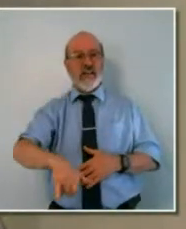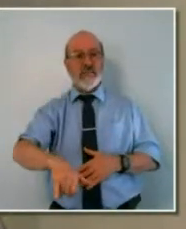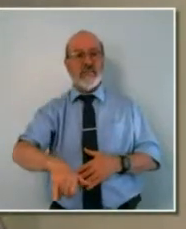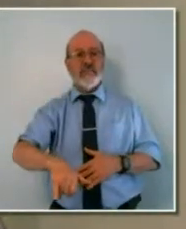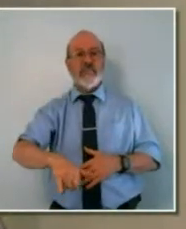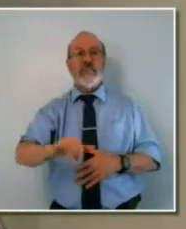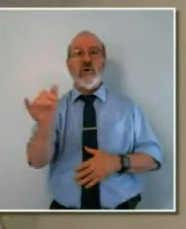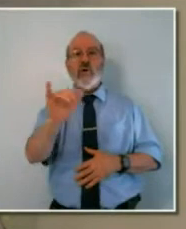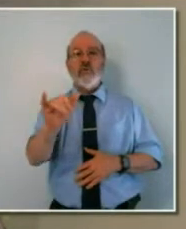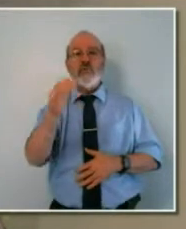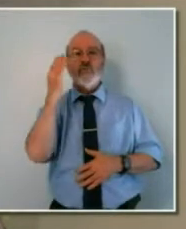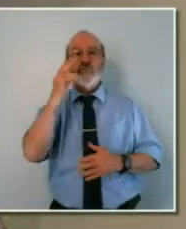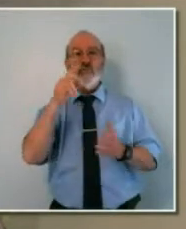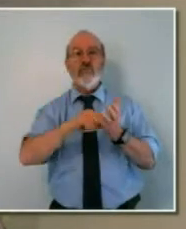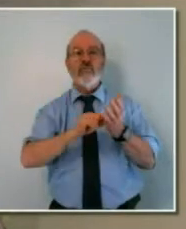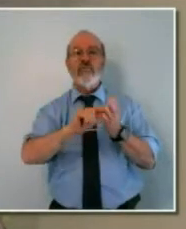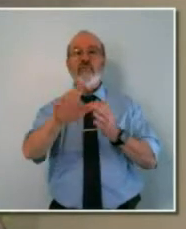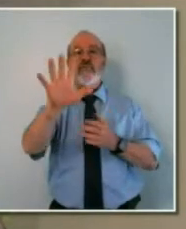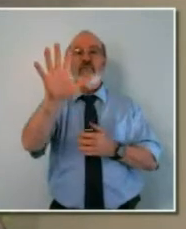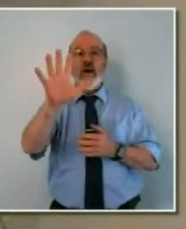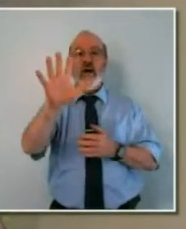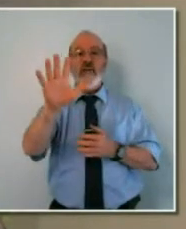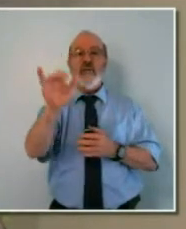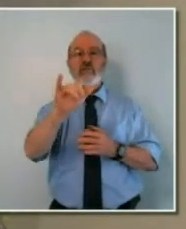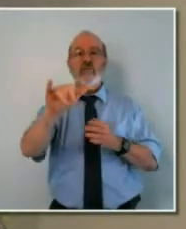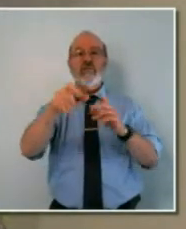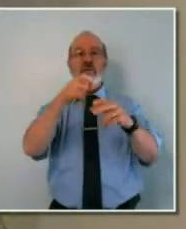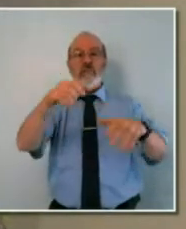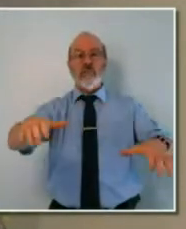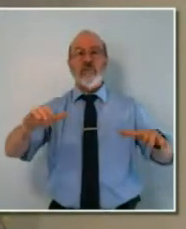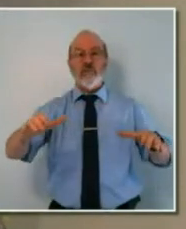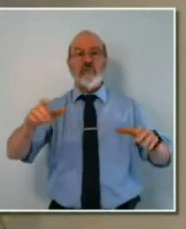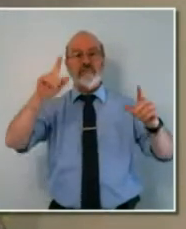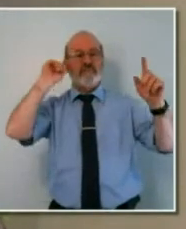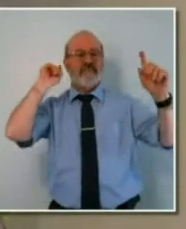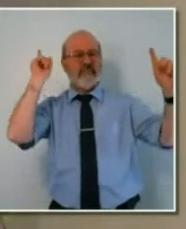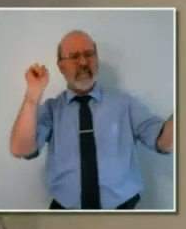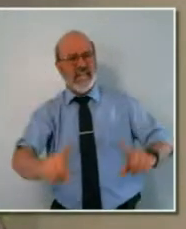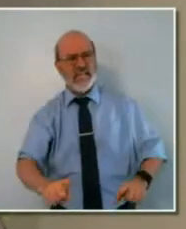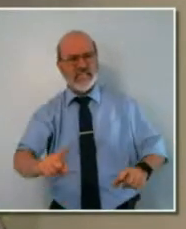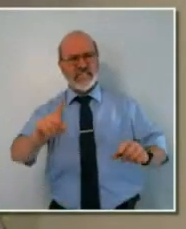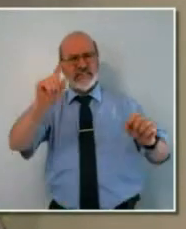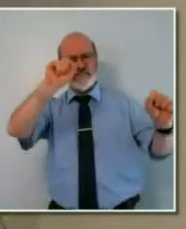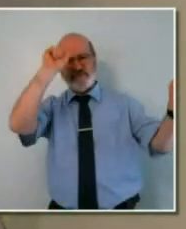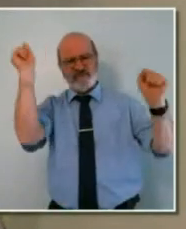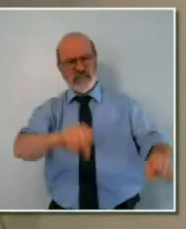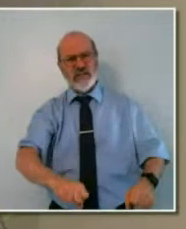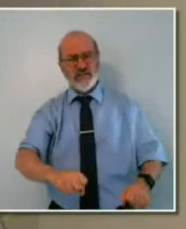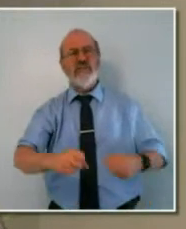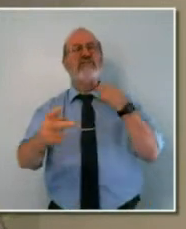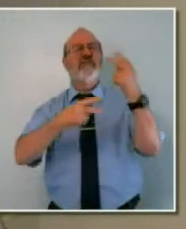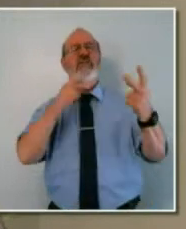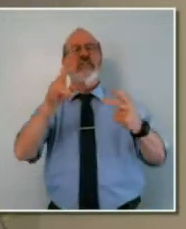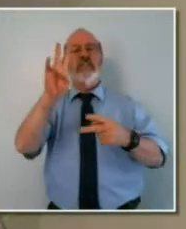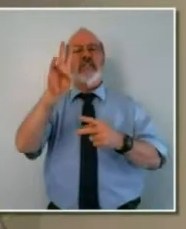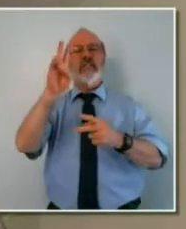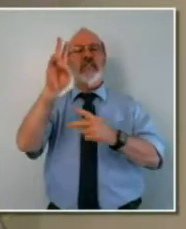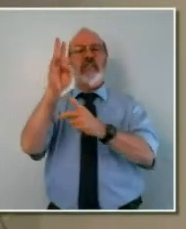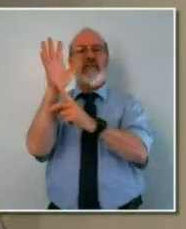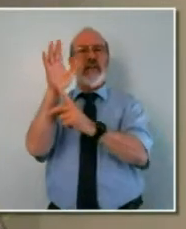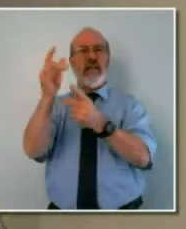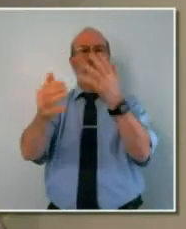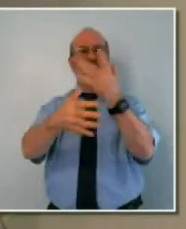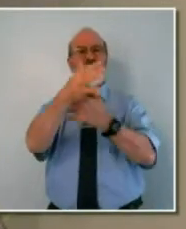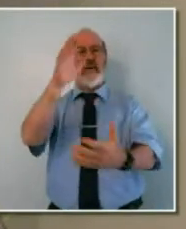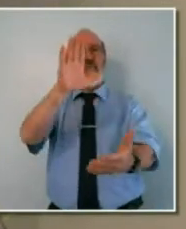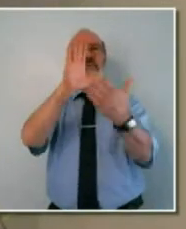you'll notice in verse 5, also out of the throne proceeded lightnings and thunderings and voices, and there were seven lamps of fire burning before the throne,